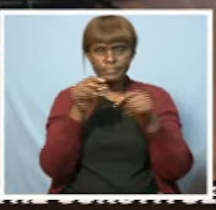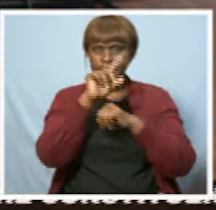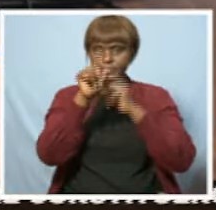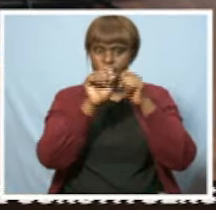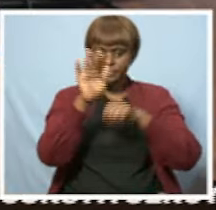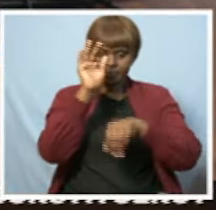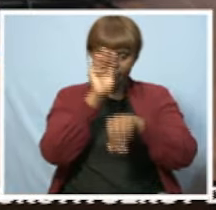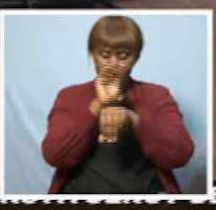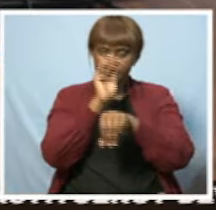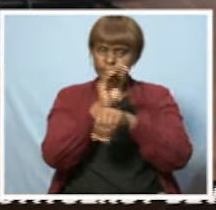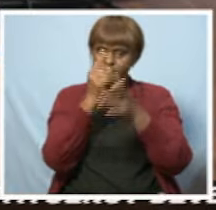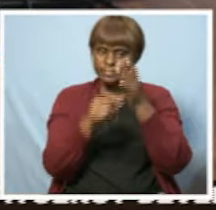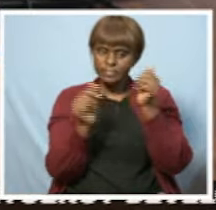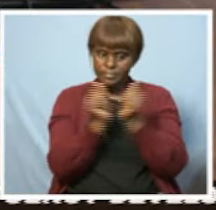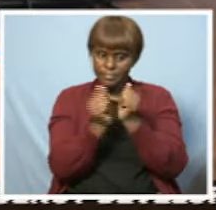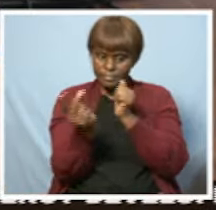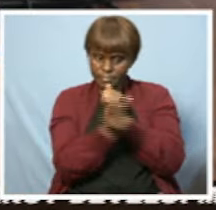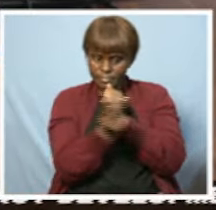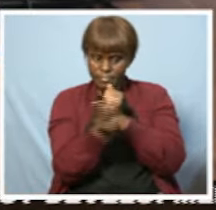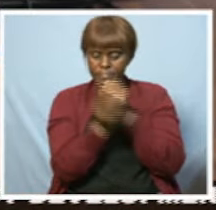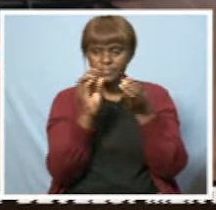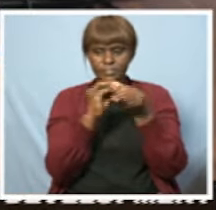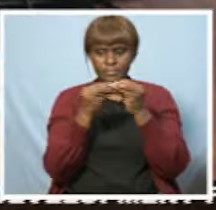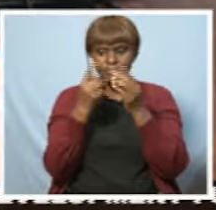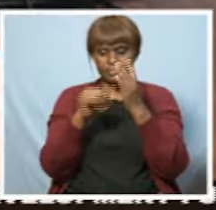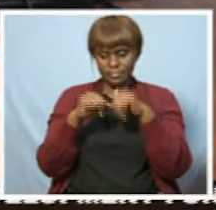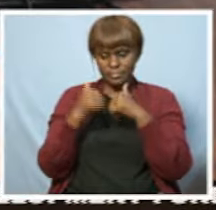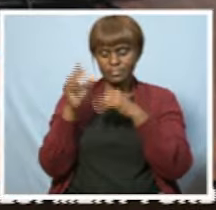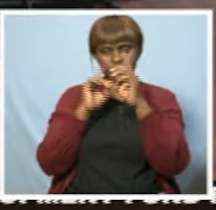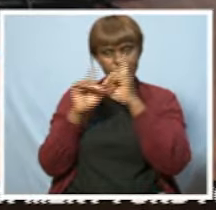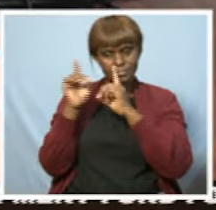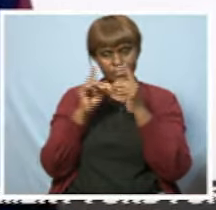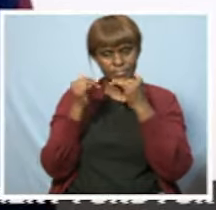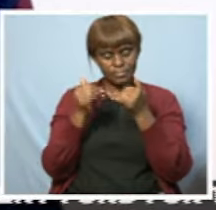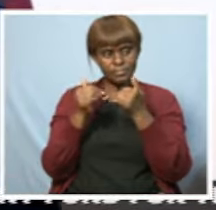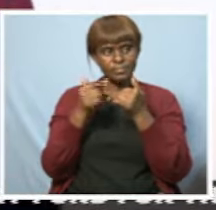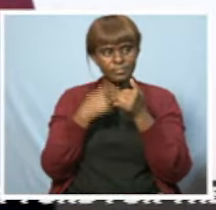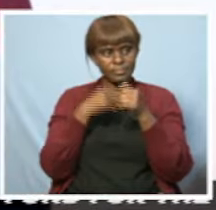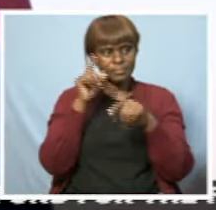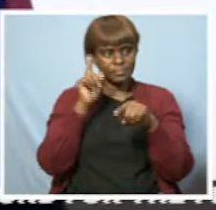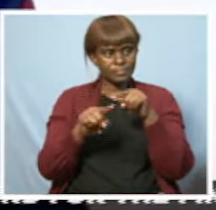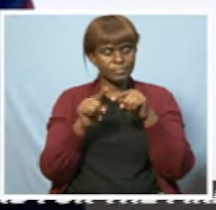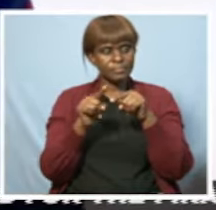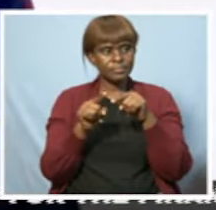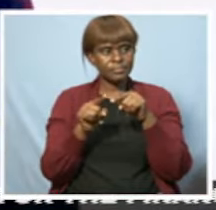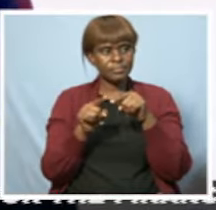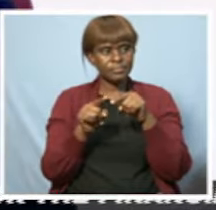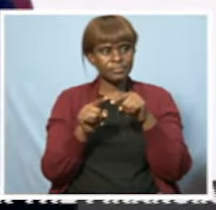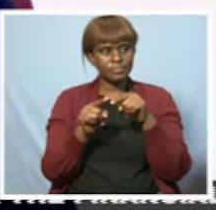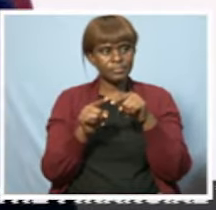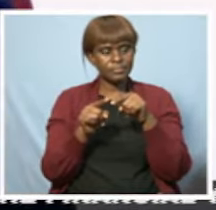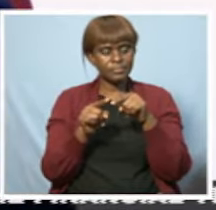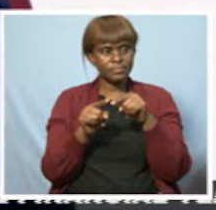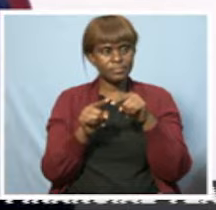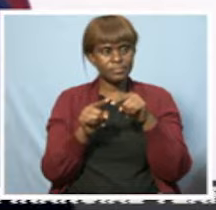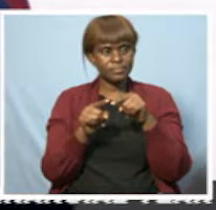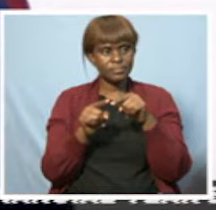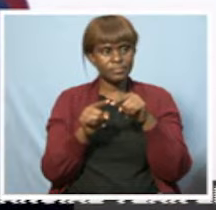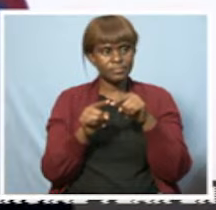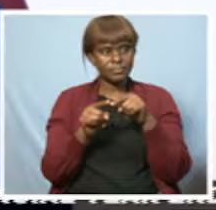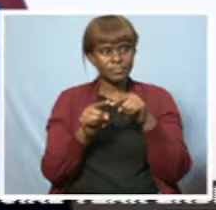your comment between the two figures we're discussing? They're not tarrying. They're not tarrying the two